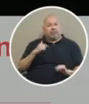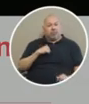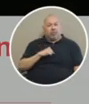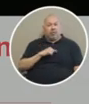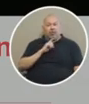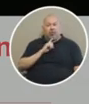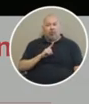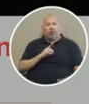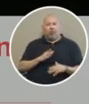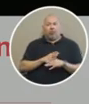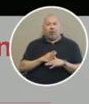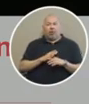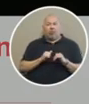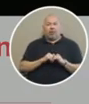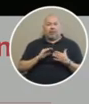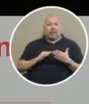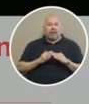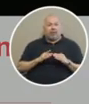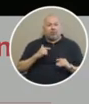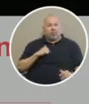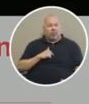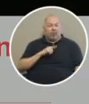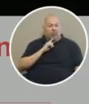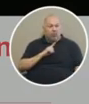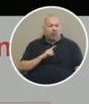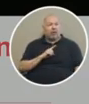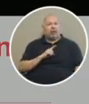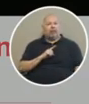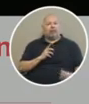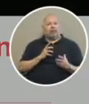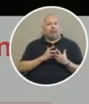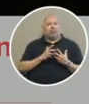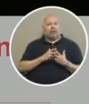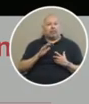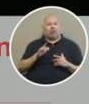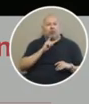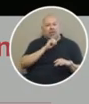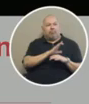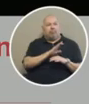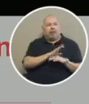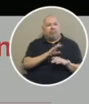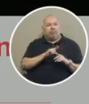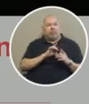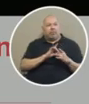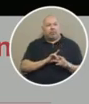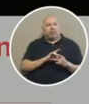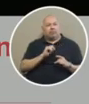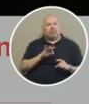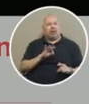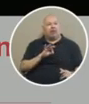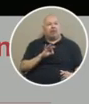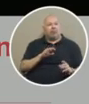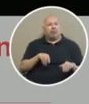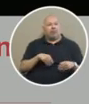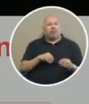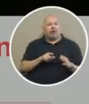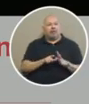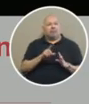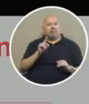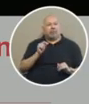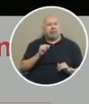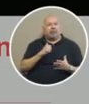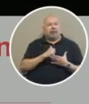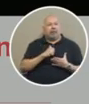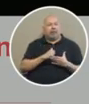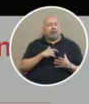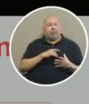are partnering with the county, and we are matching their commitment in terms of providing immediate